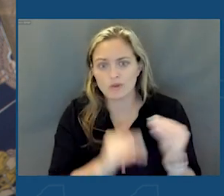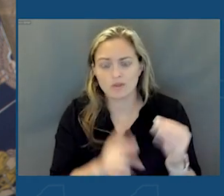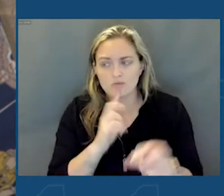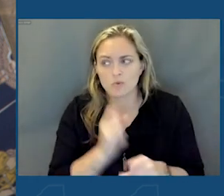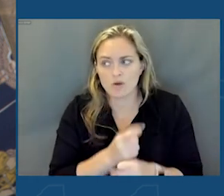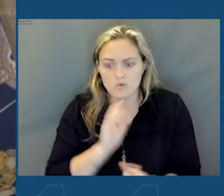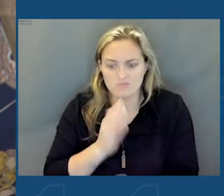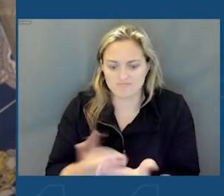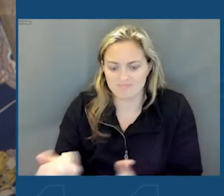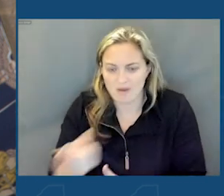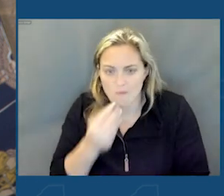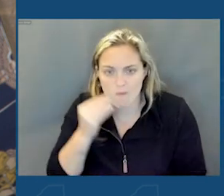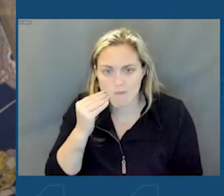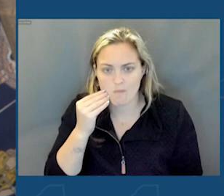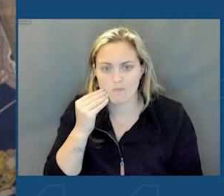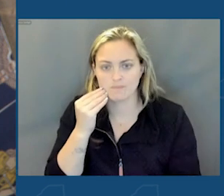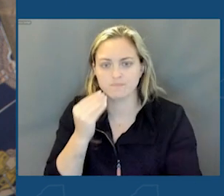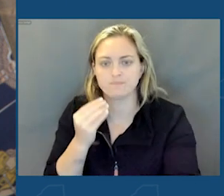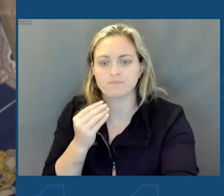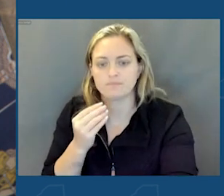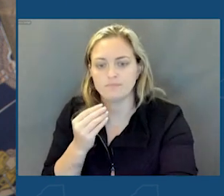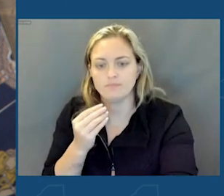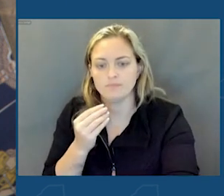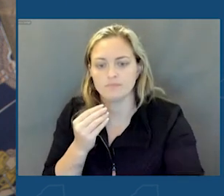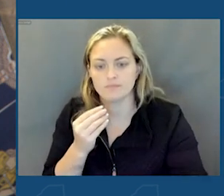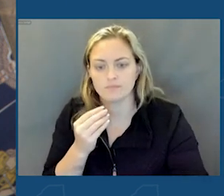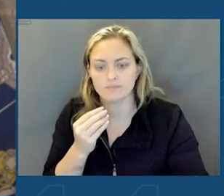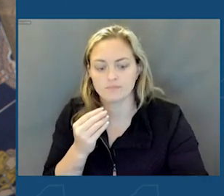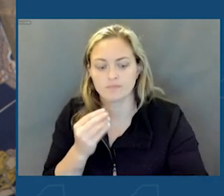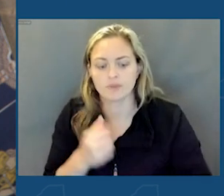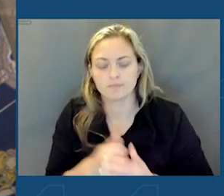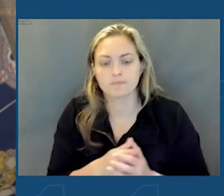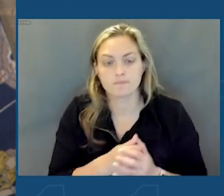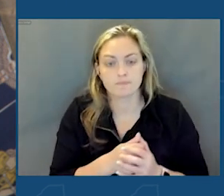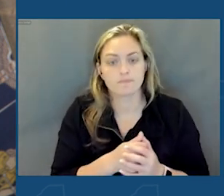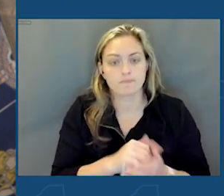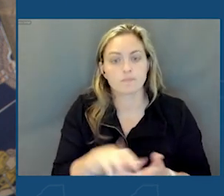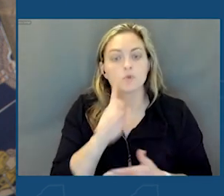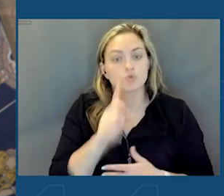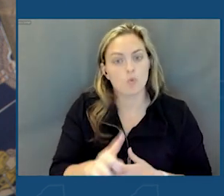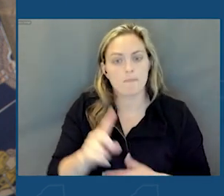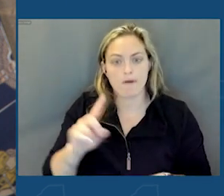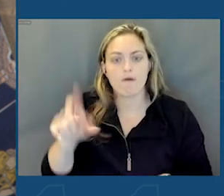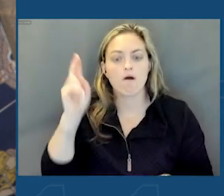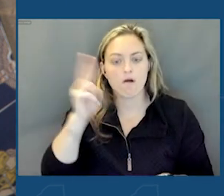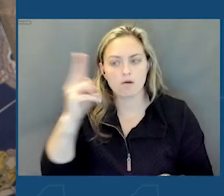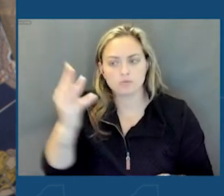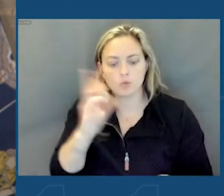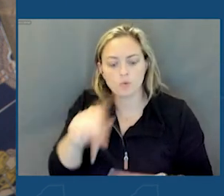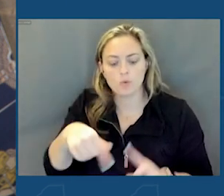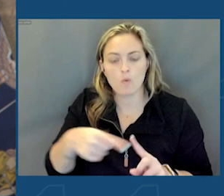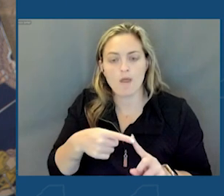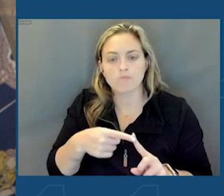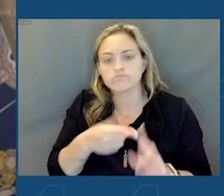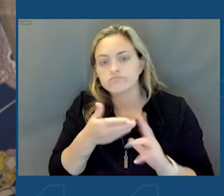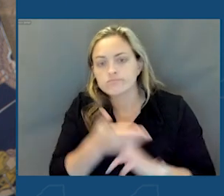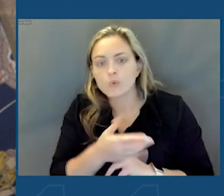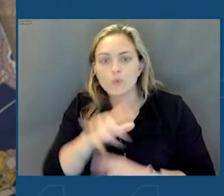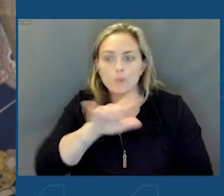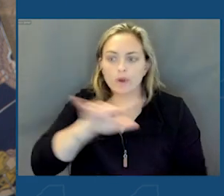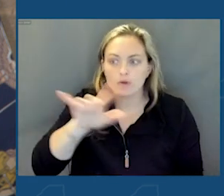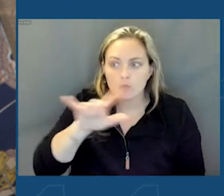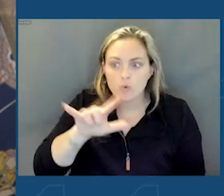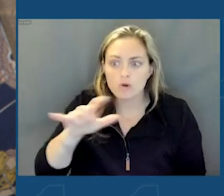home. I know that from my uncles. My uncle was told when he came through the airport in San Francisco on his way